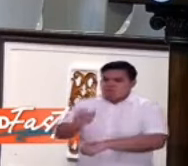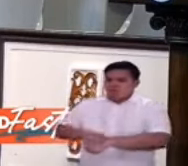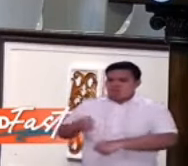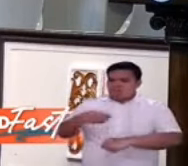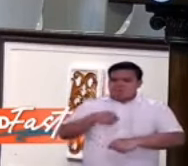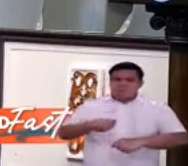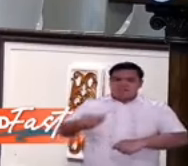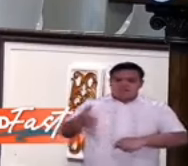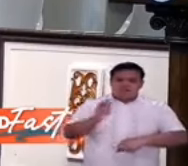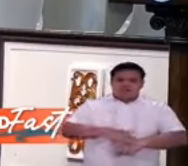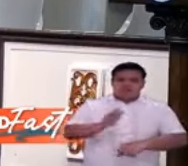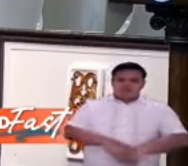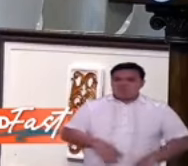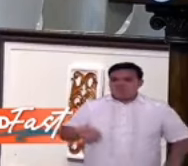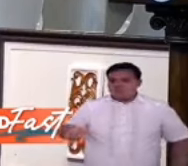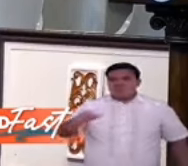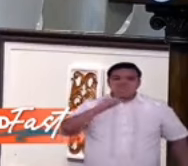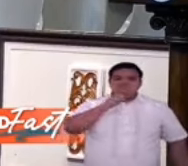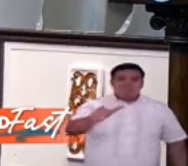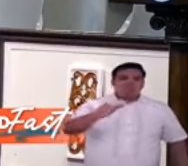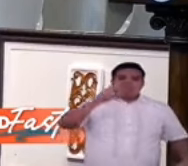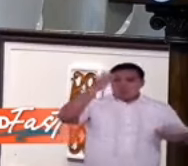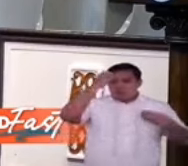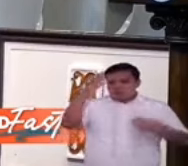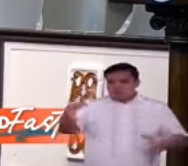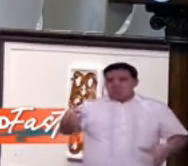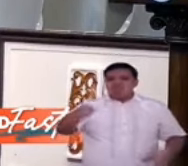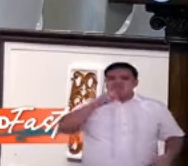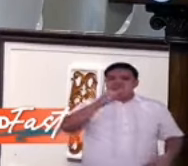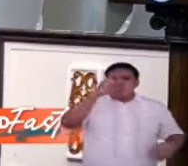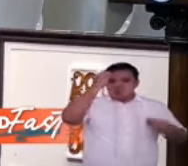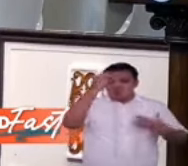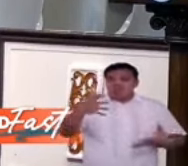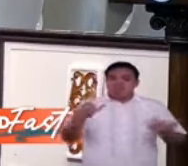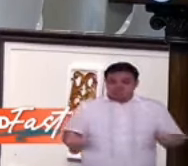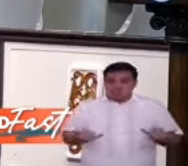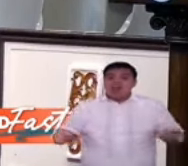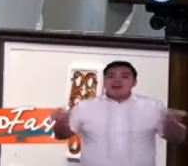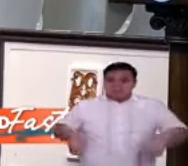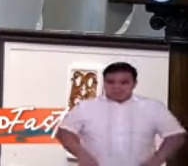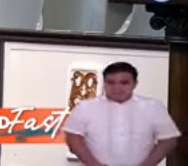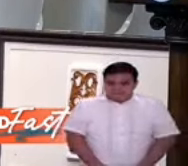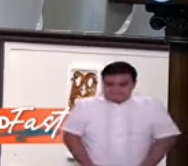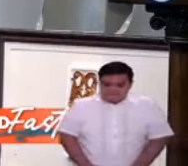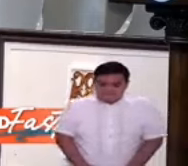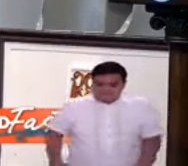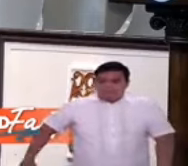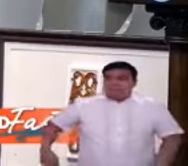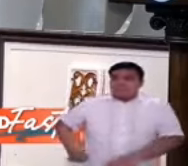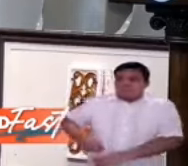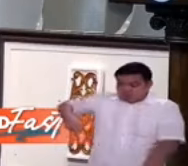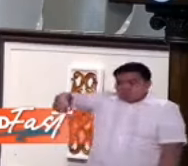third warning, talked to you, but still you disobeyed. So now, this is now the time you need